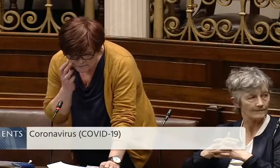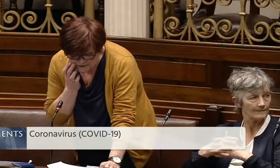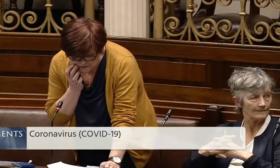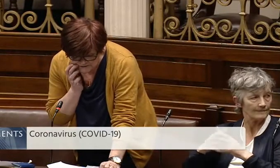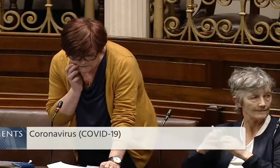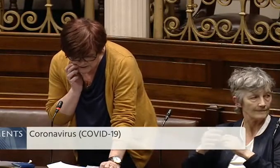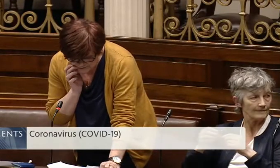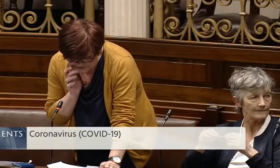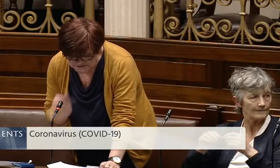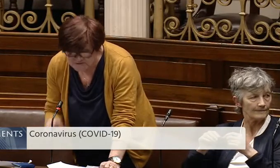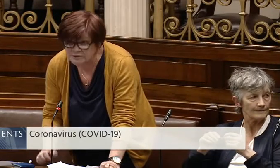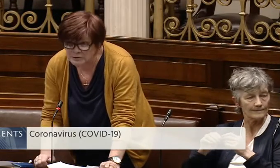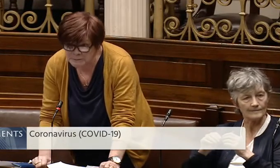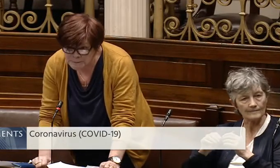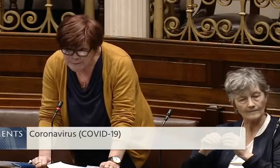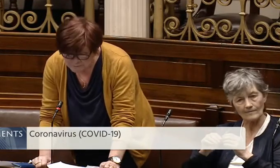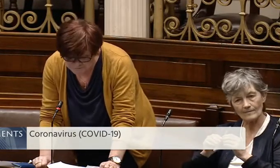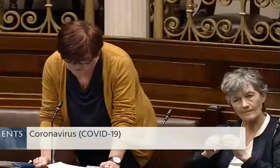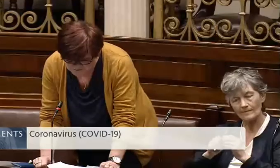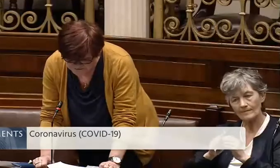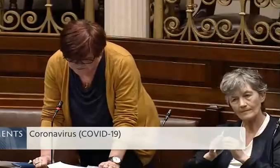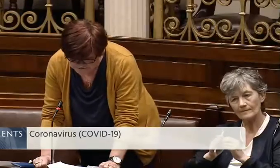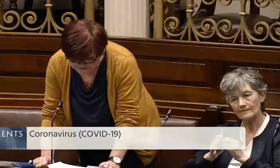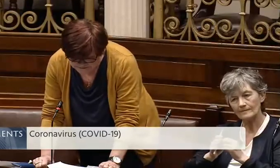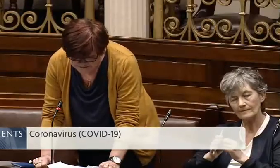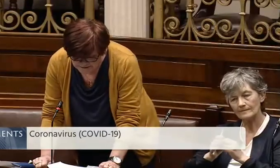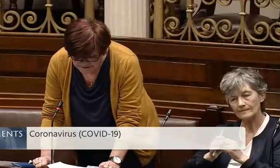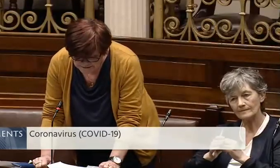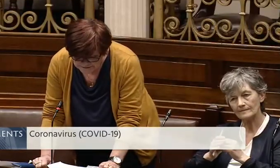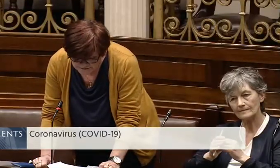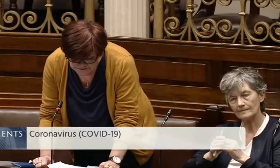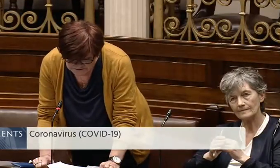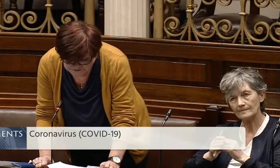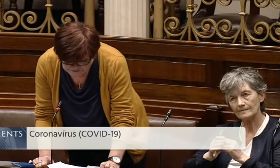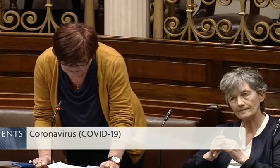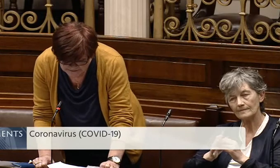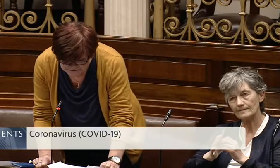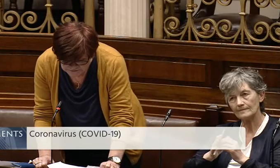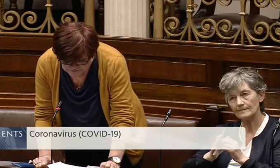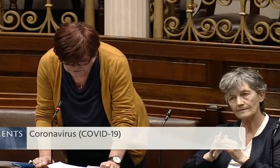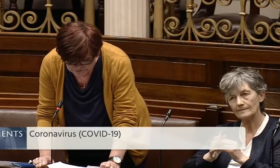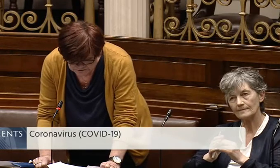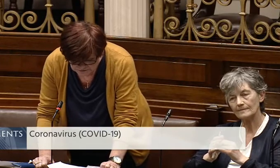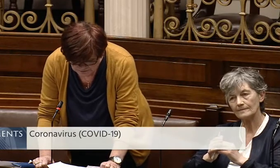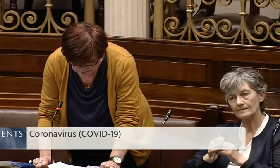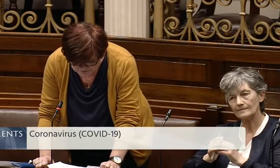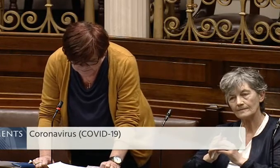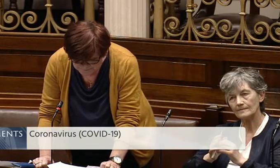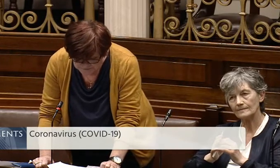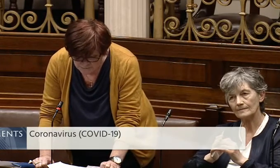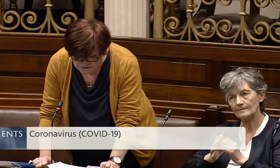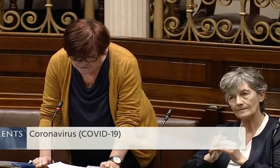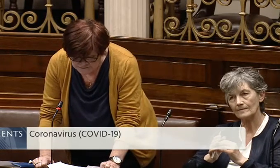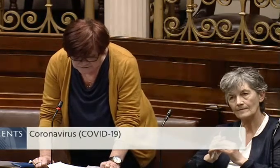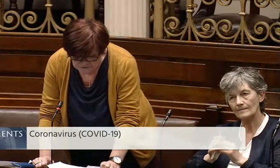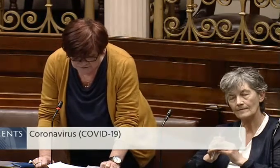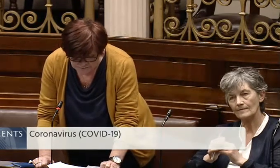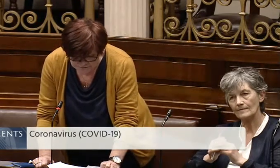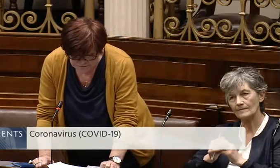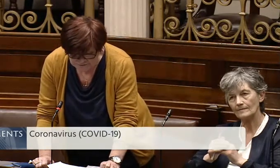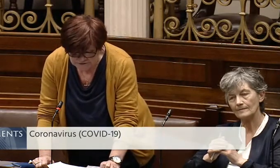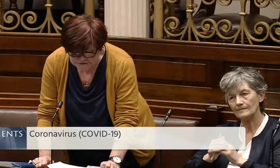have pay-related benefits, as is the norm in most EU states. The flat rate of sick pay is €203 a week. However, it